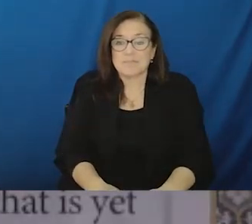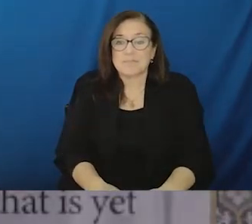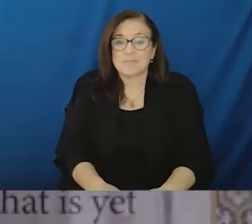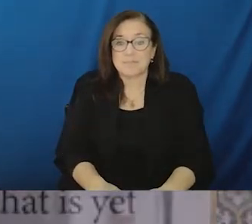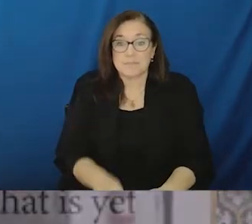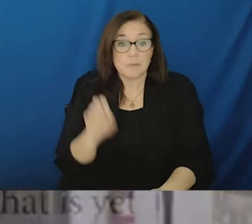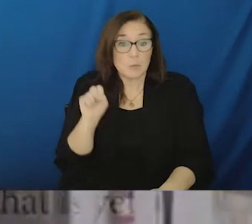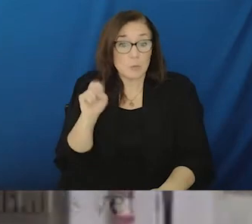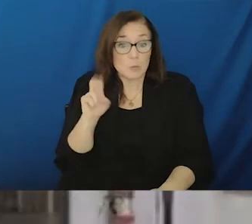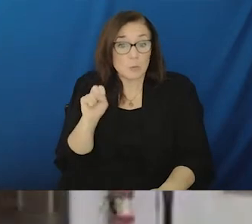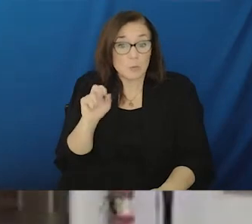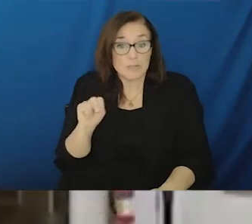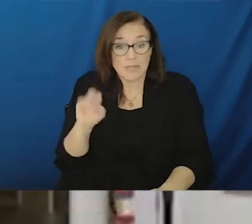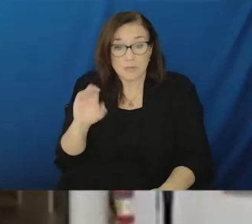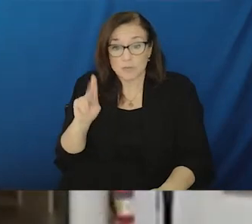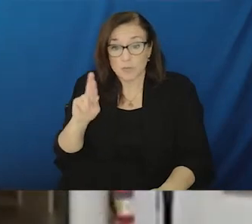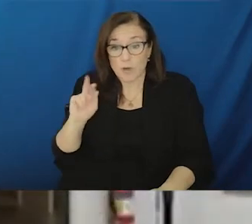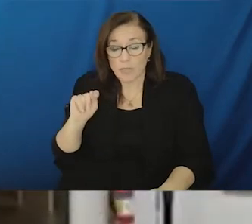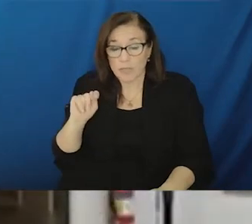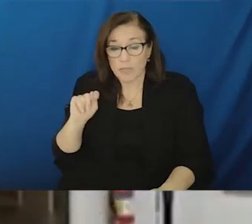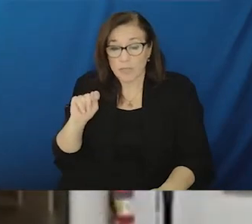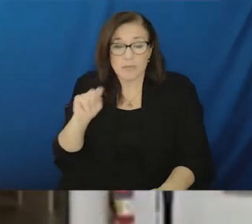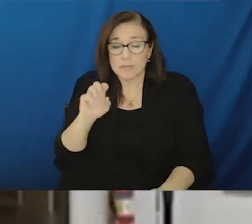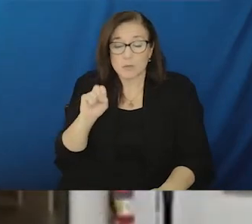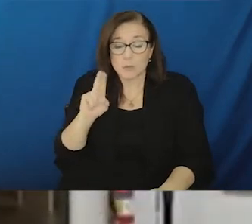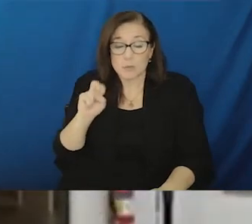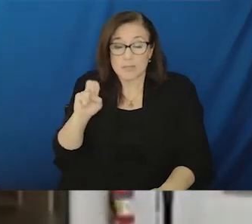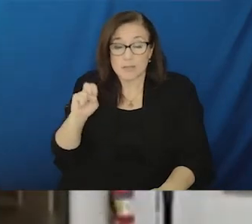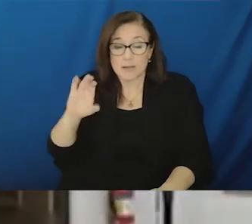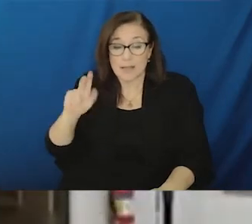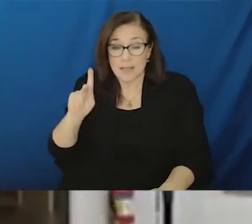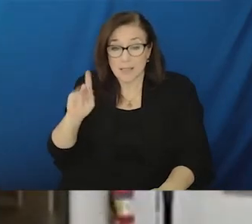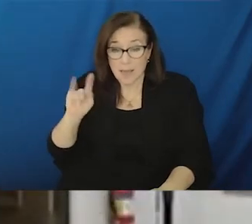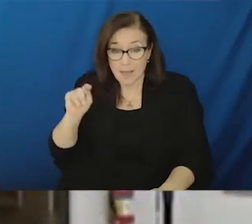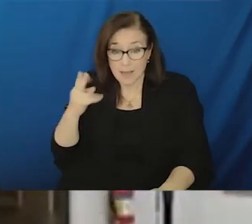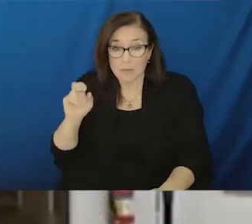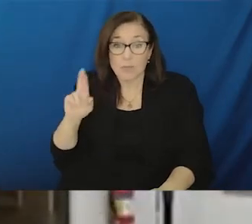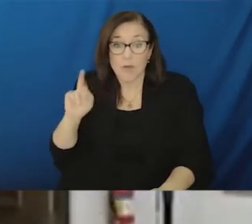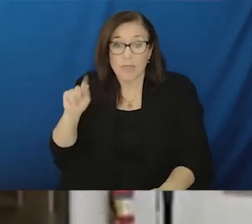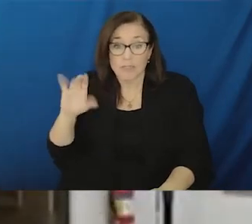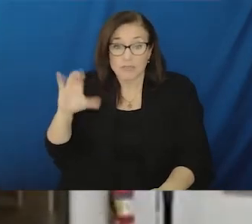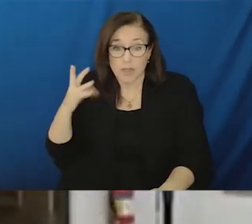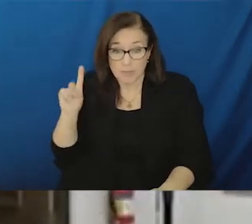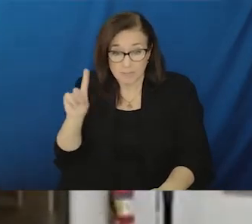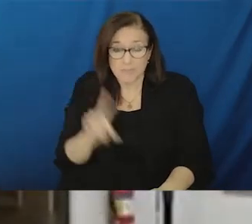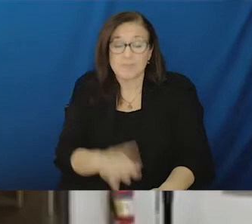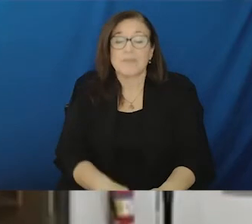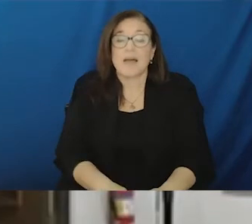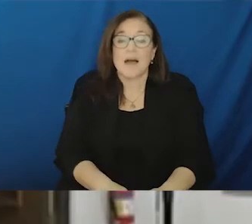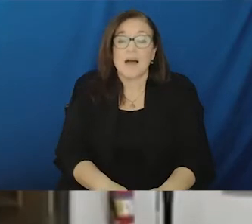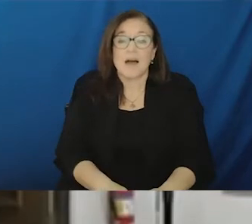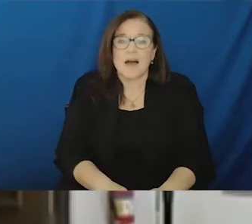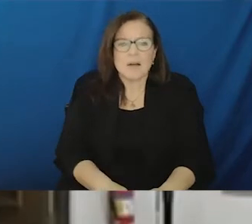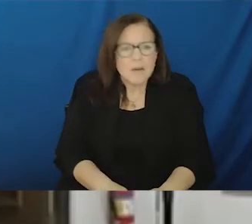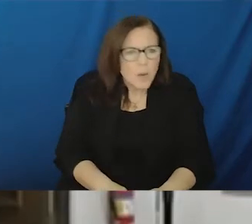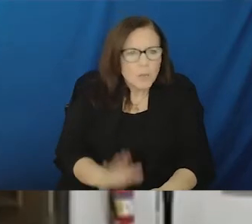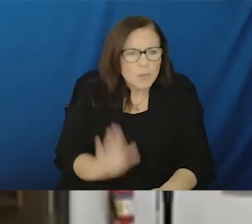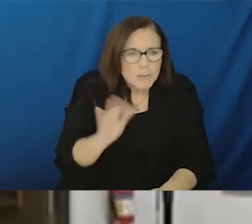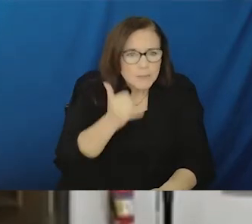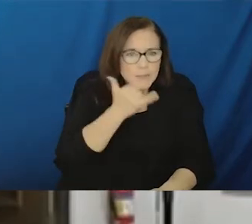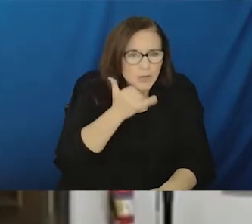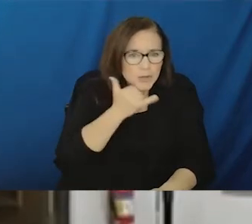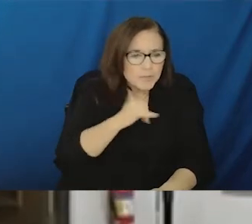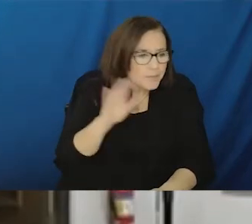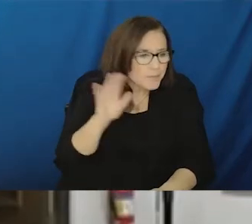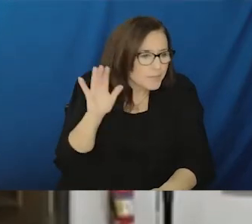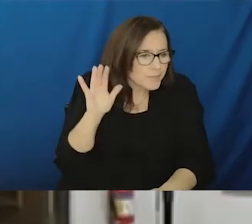Be happy to answer that, Ms. Ford. There has been no update on